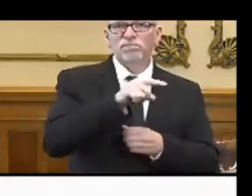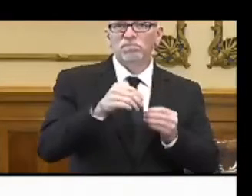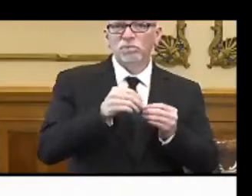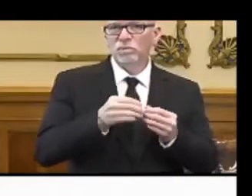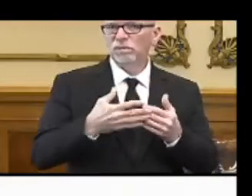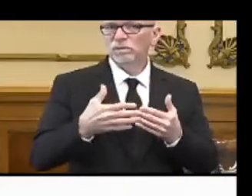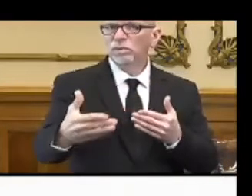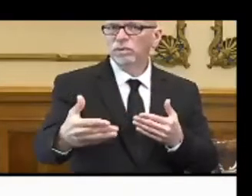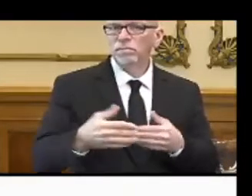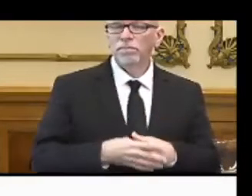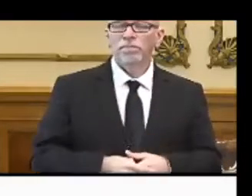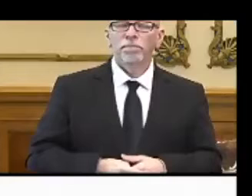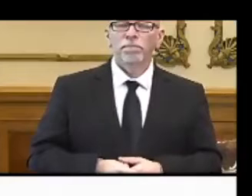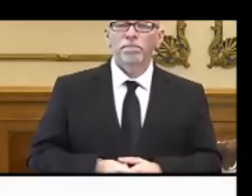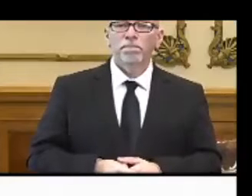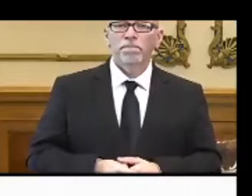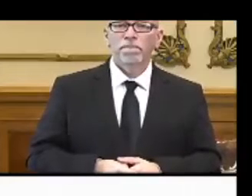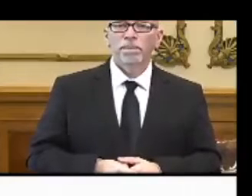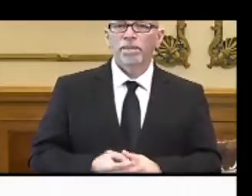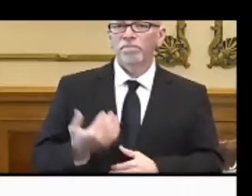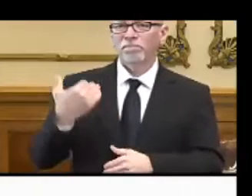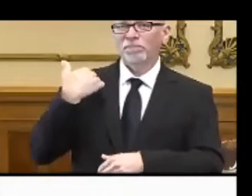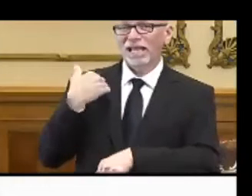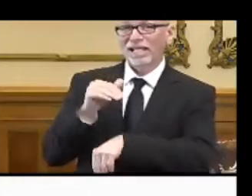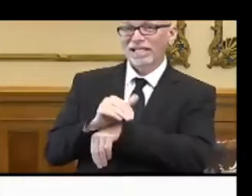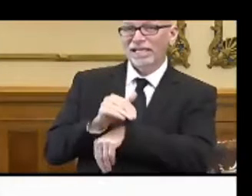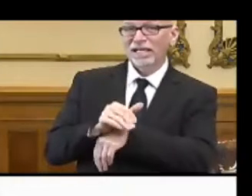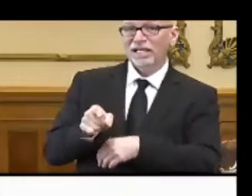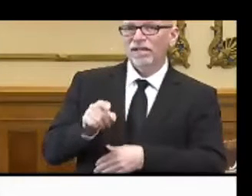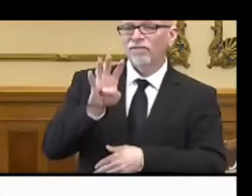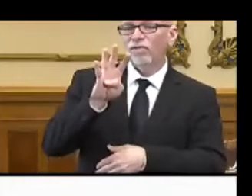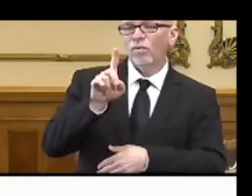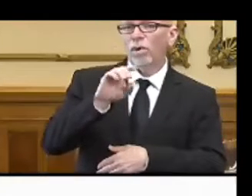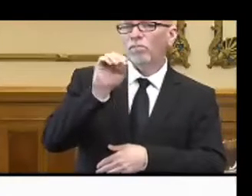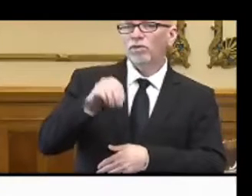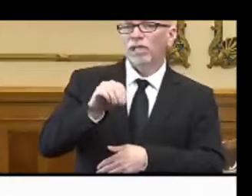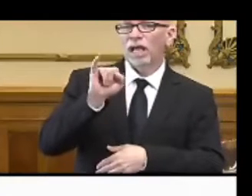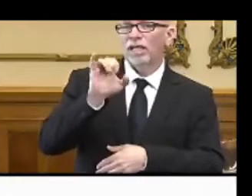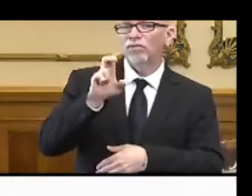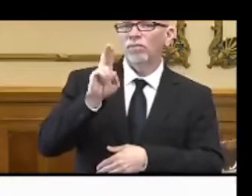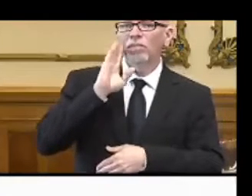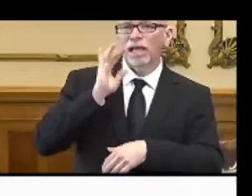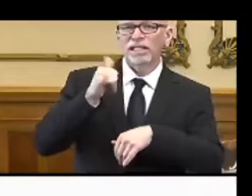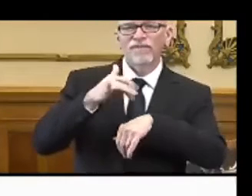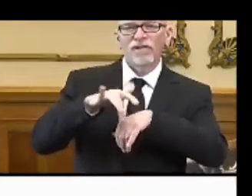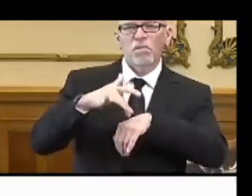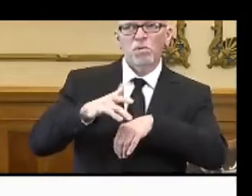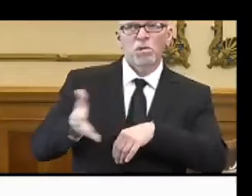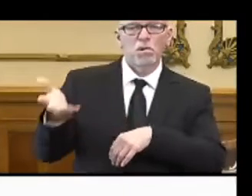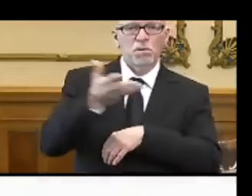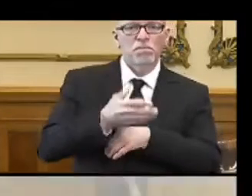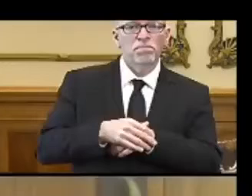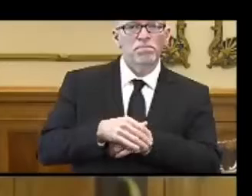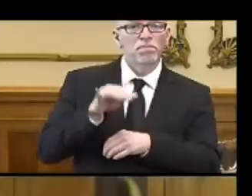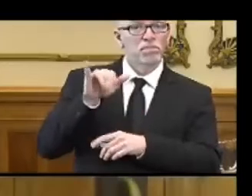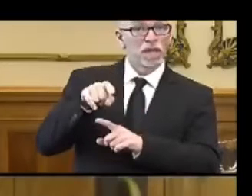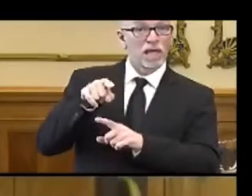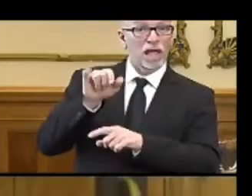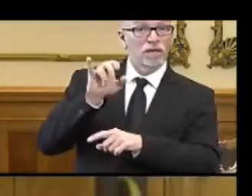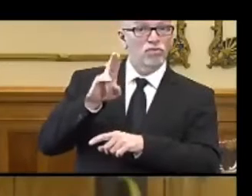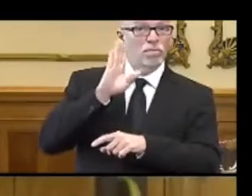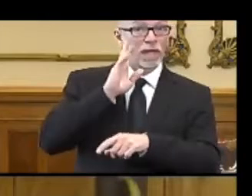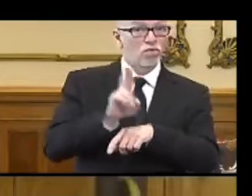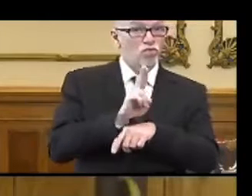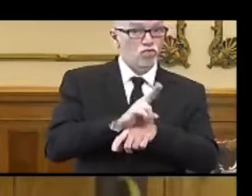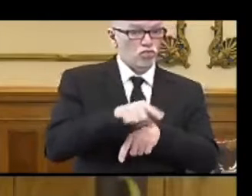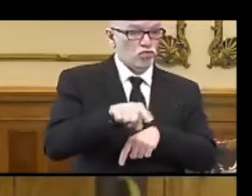days. As of last night, 41% of our ICU beds were available. Of those ICU beds that were in